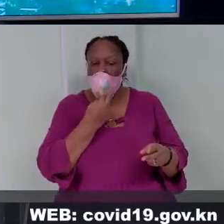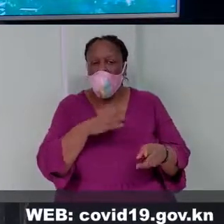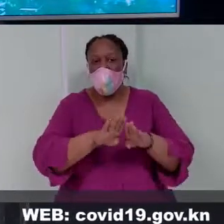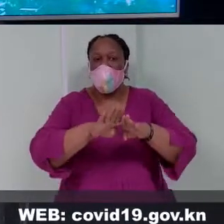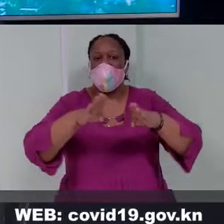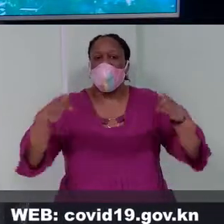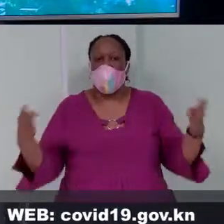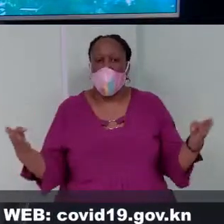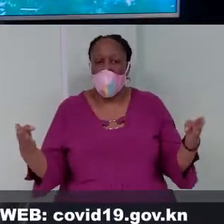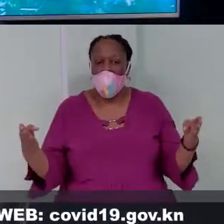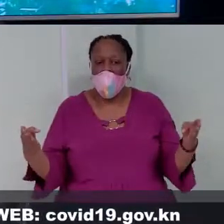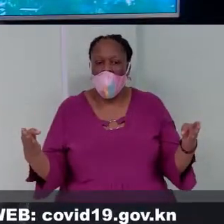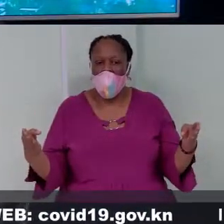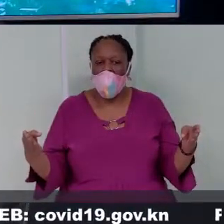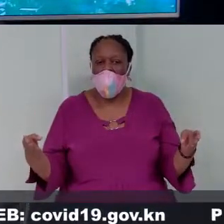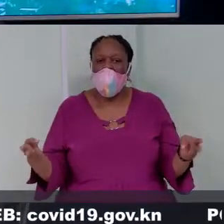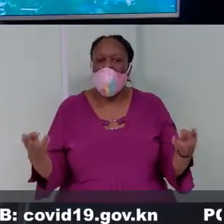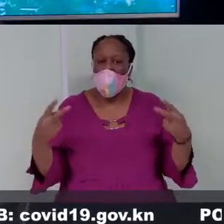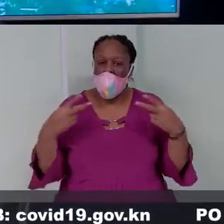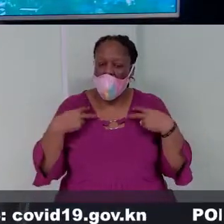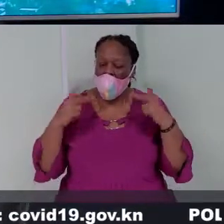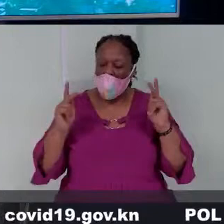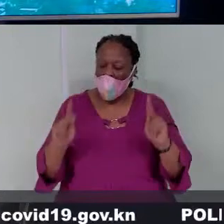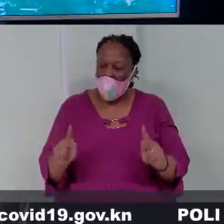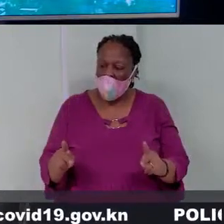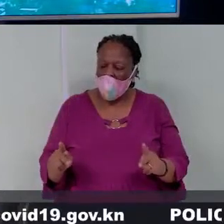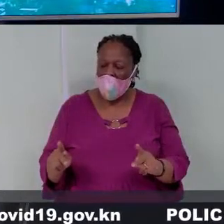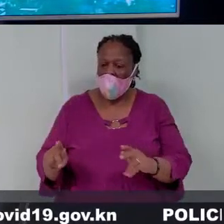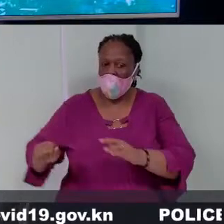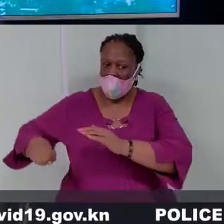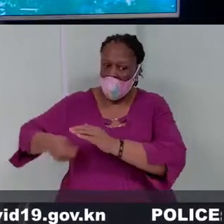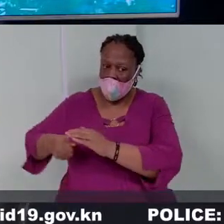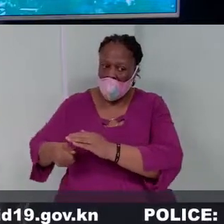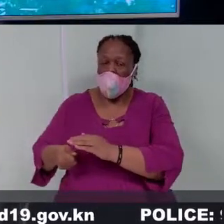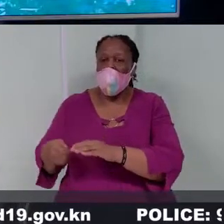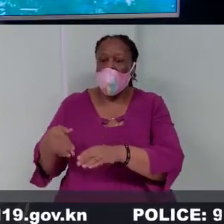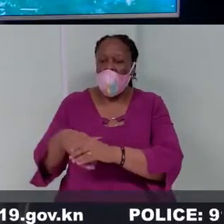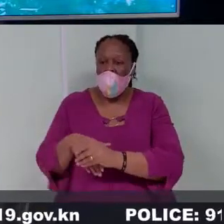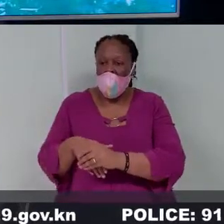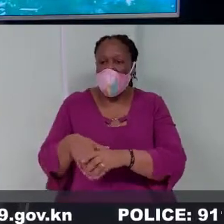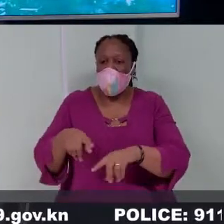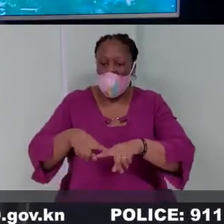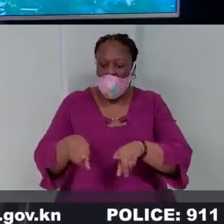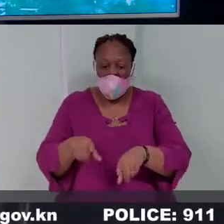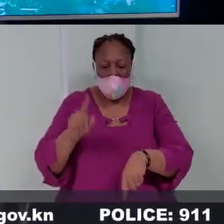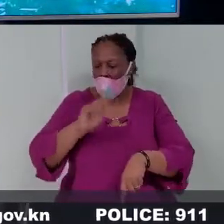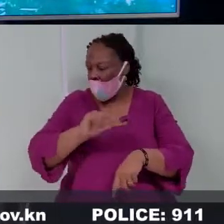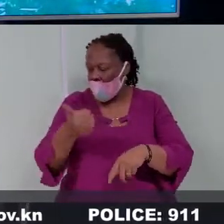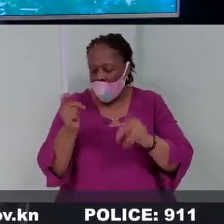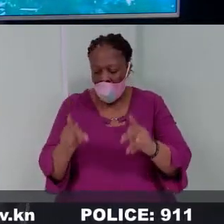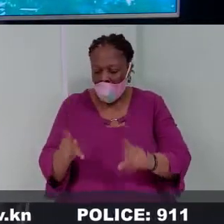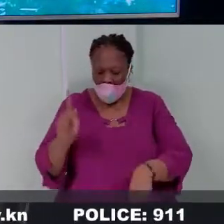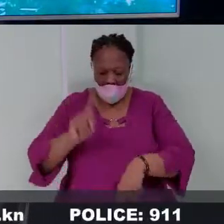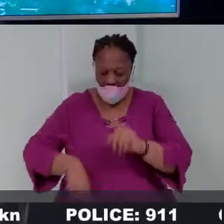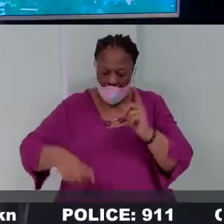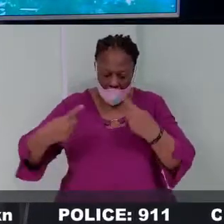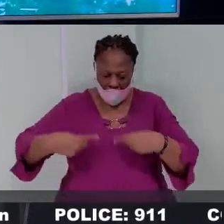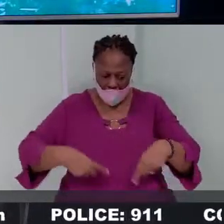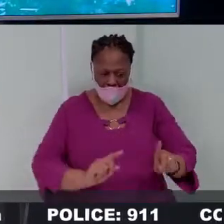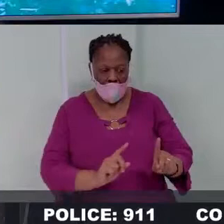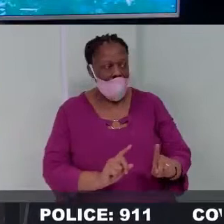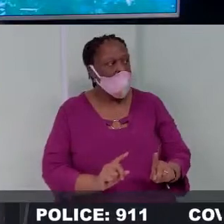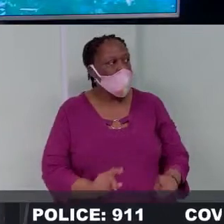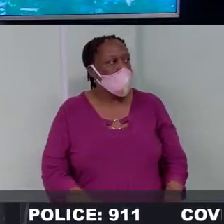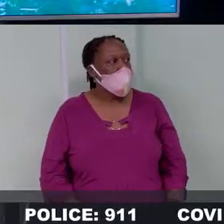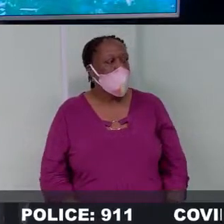they have the same quarantine guests as Jacta. Also, the casino in Marriott is open